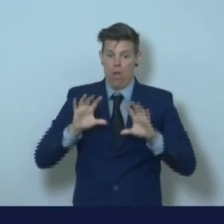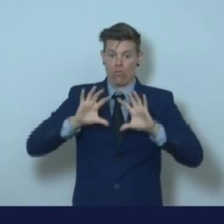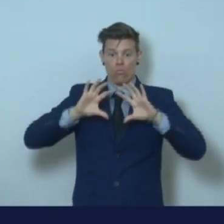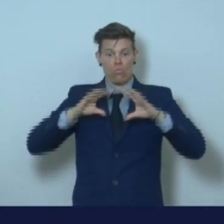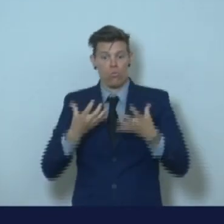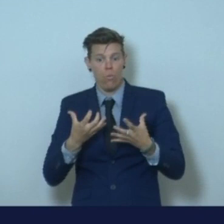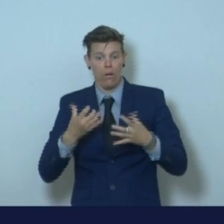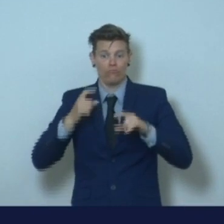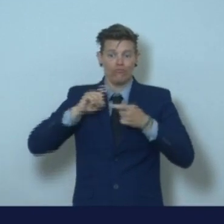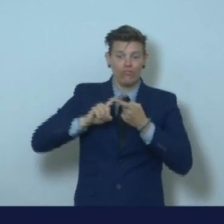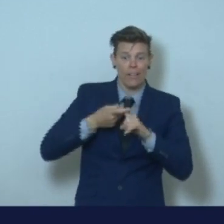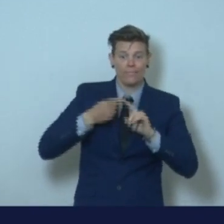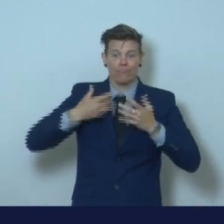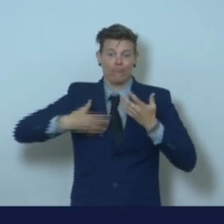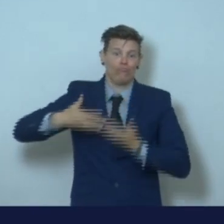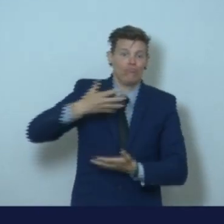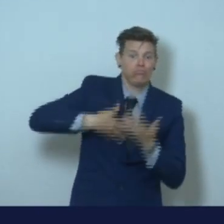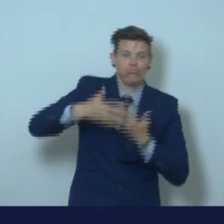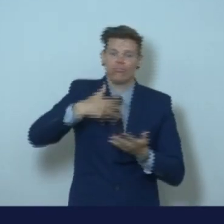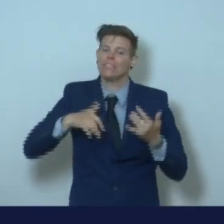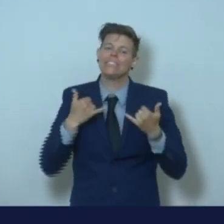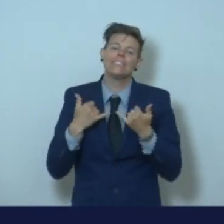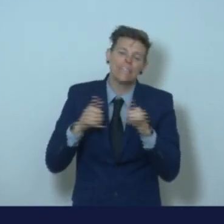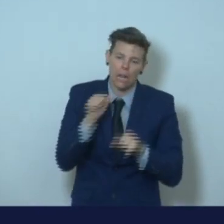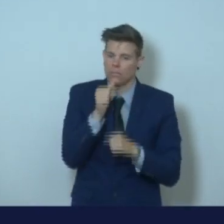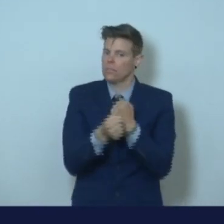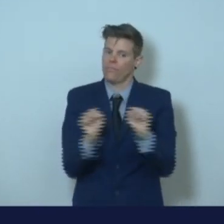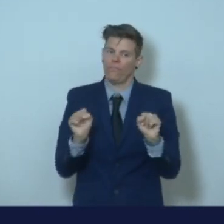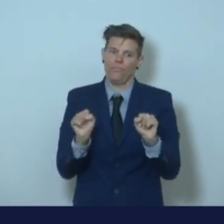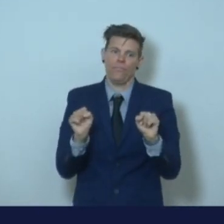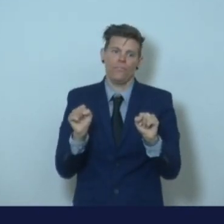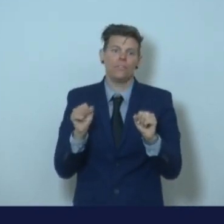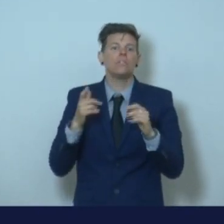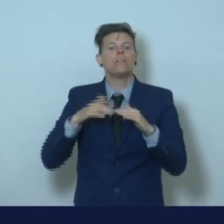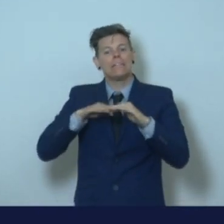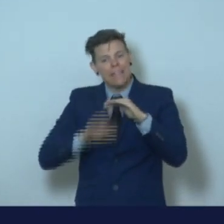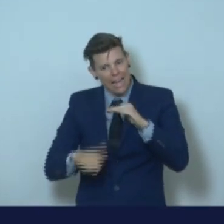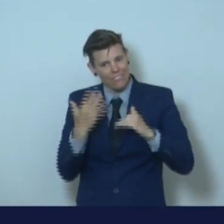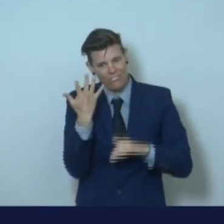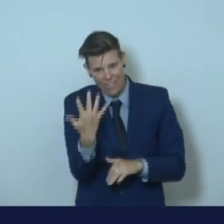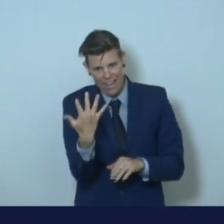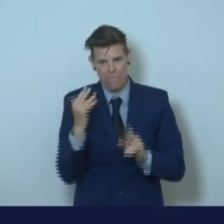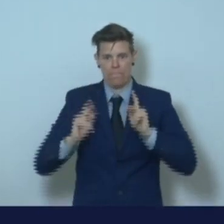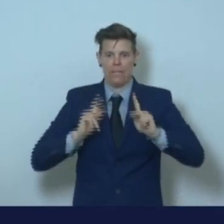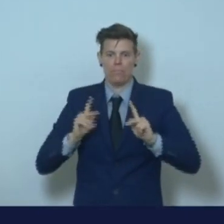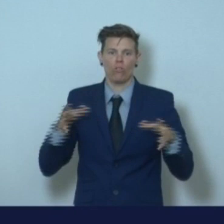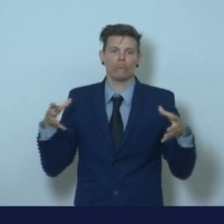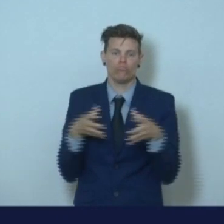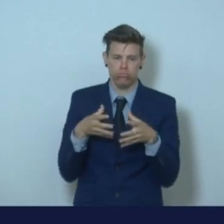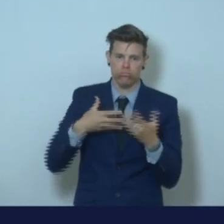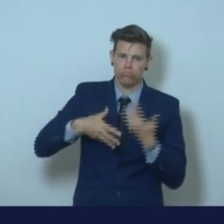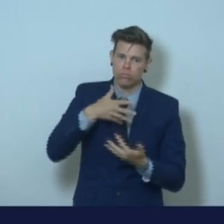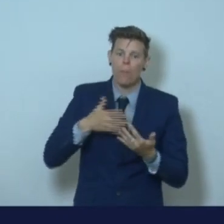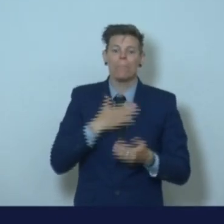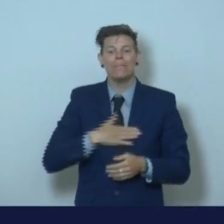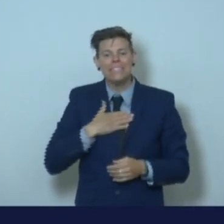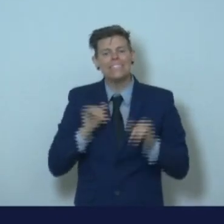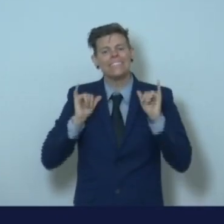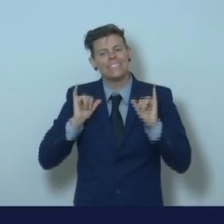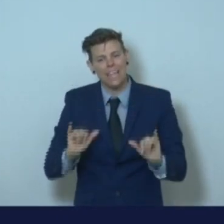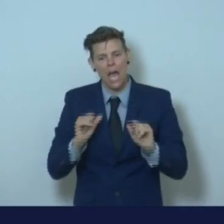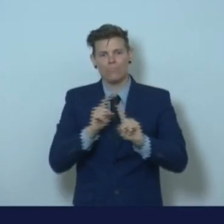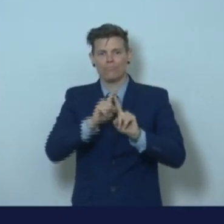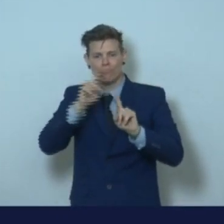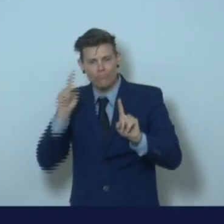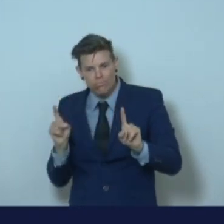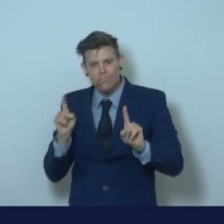still unsafe. All right, so small, no more than 5. Please keep your physical distance and wear a face covering.